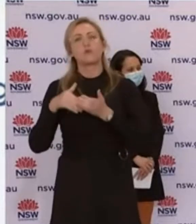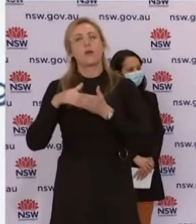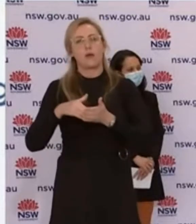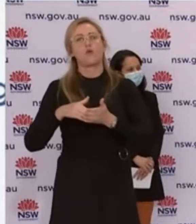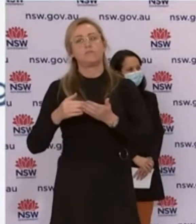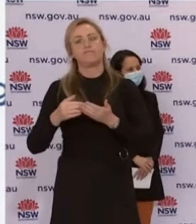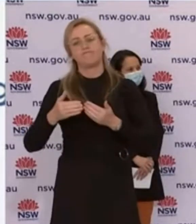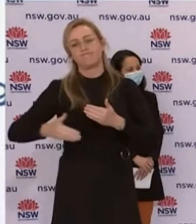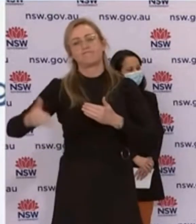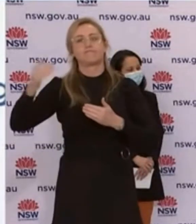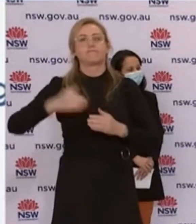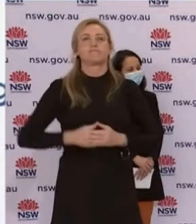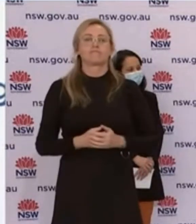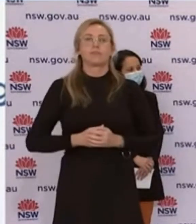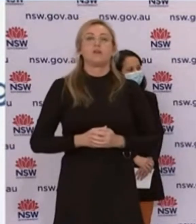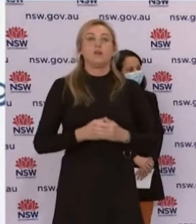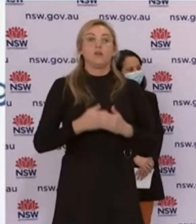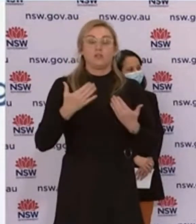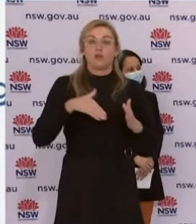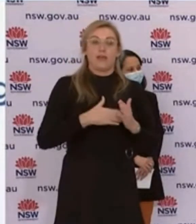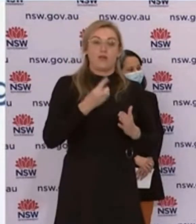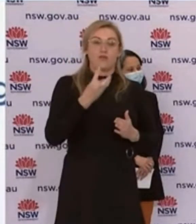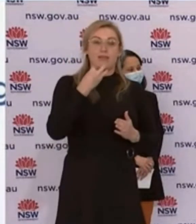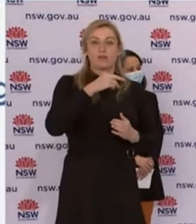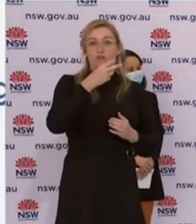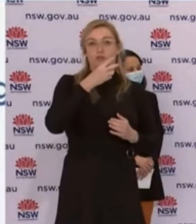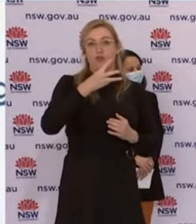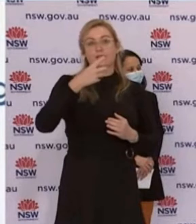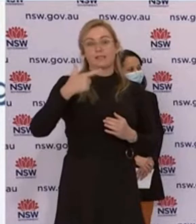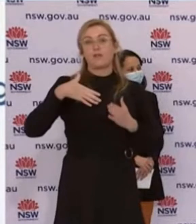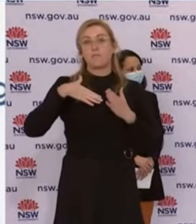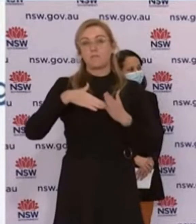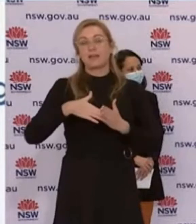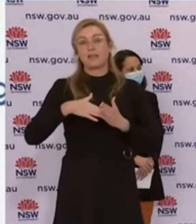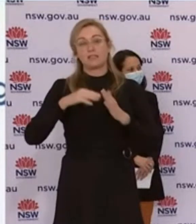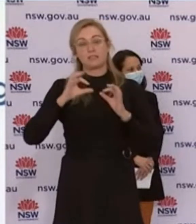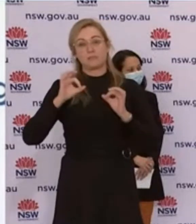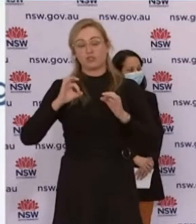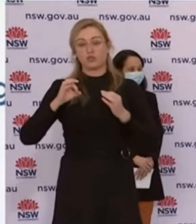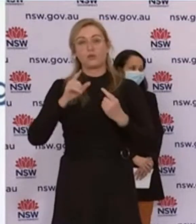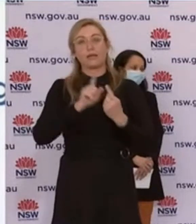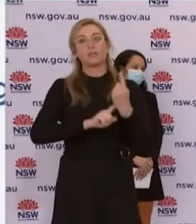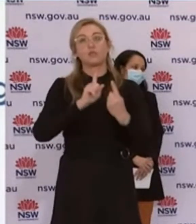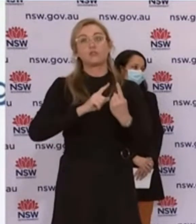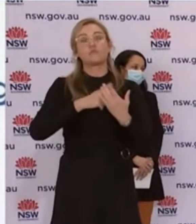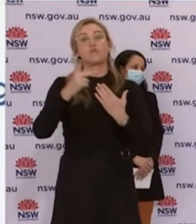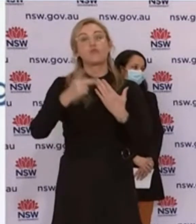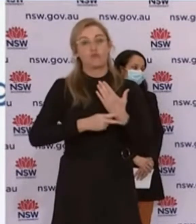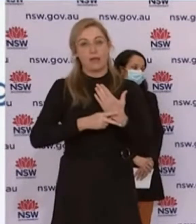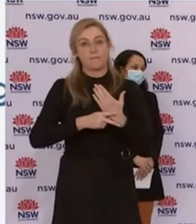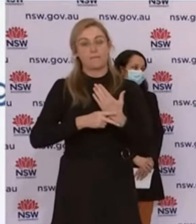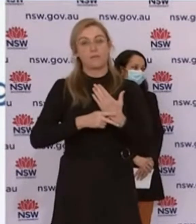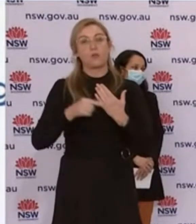look at what we can do when we return to school. We've had our $337 million COVID intensive support tuition program running this year.